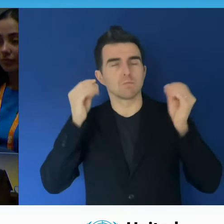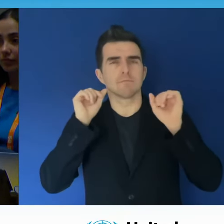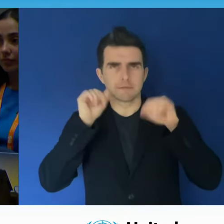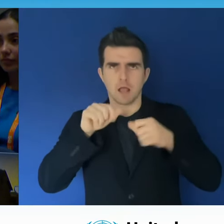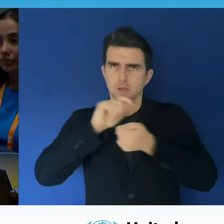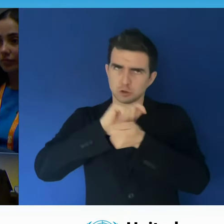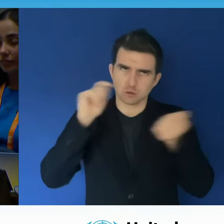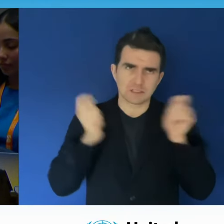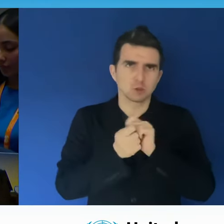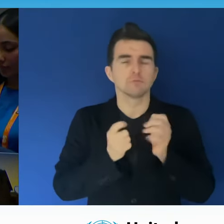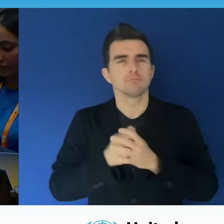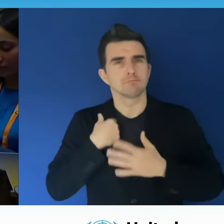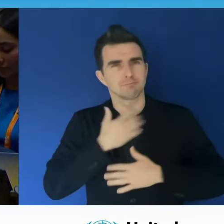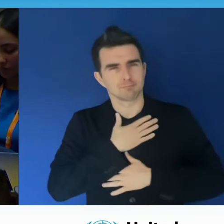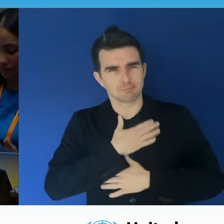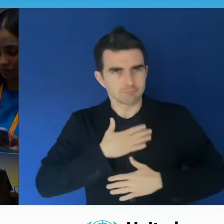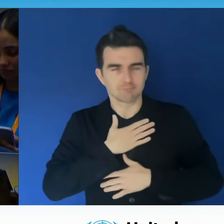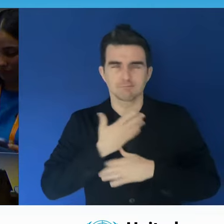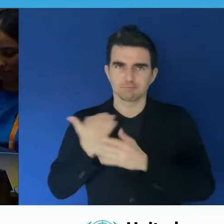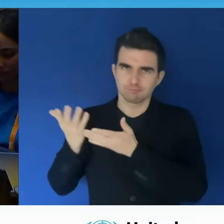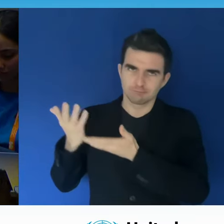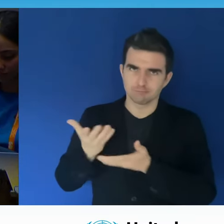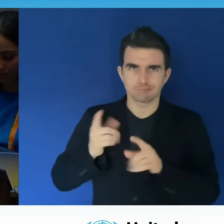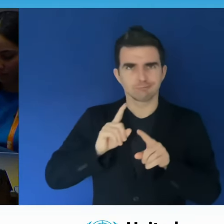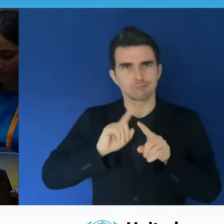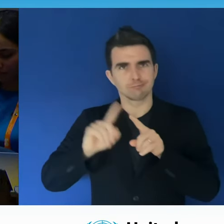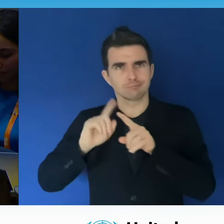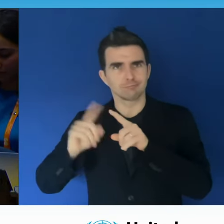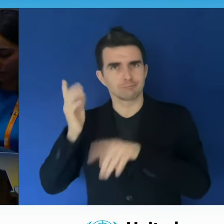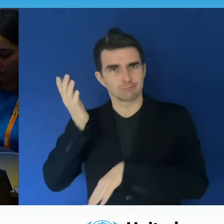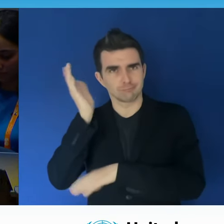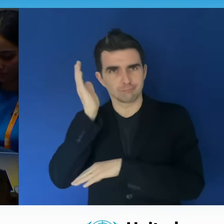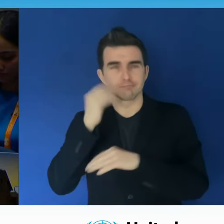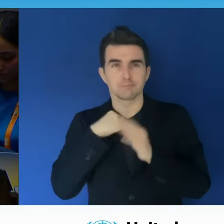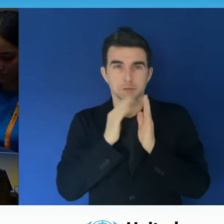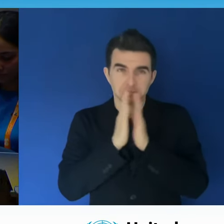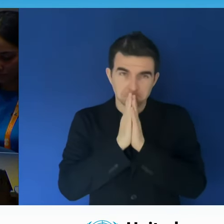I would ask for your attention, please, and please take your seats.